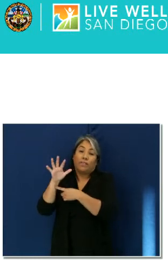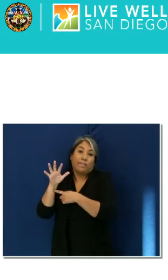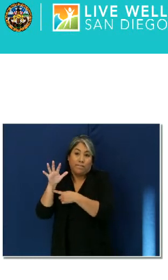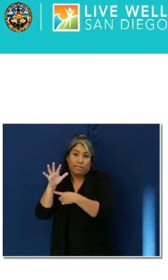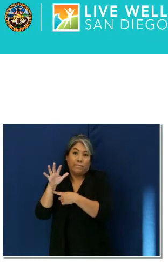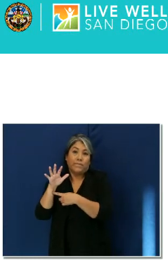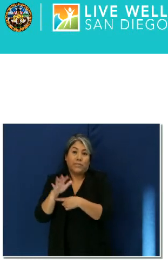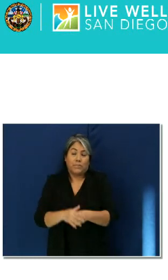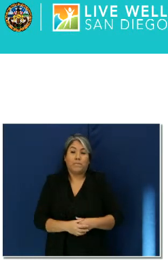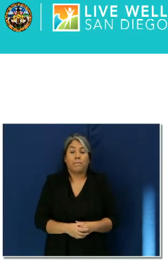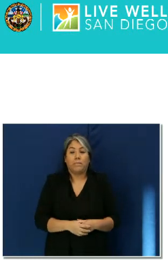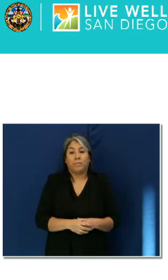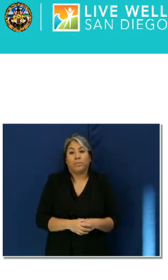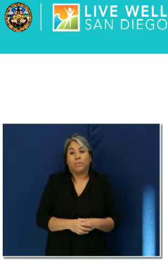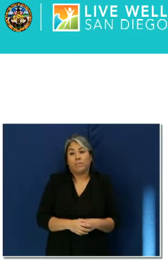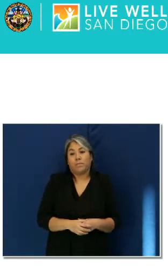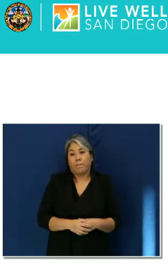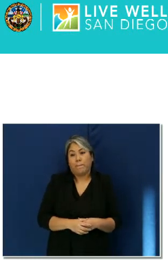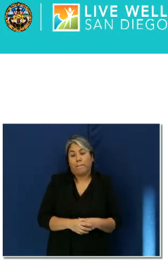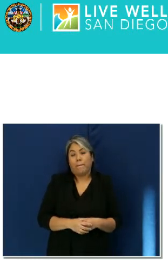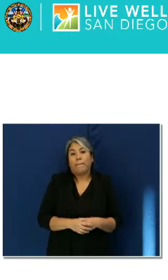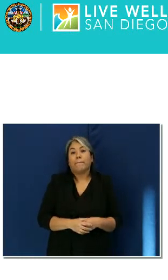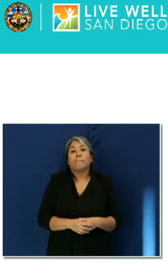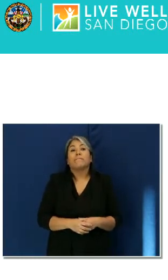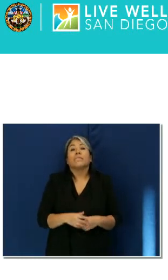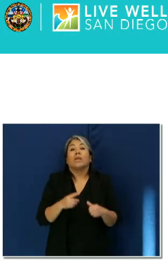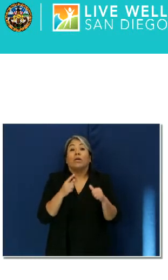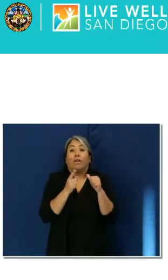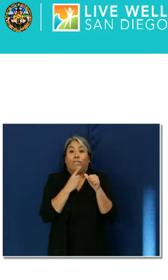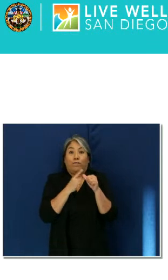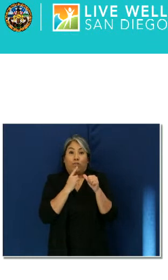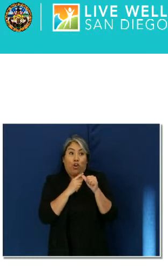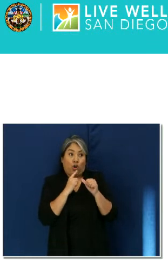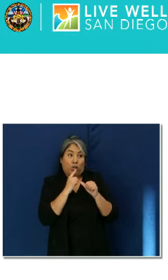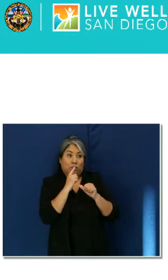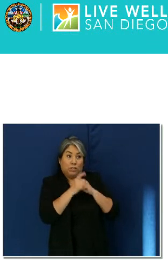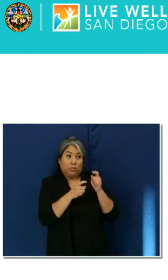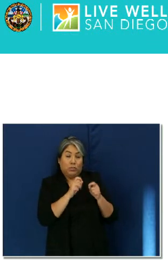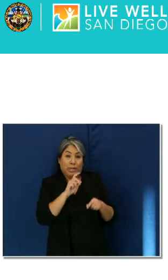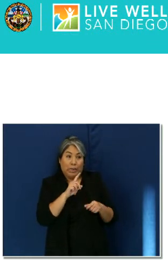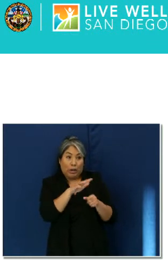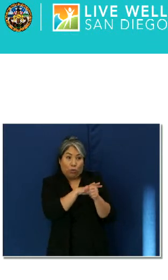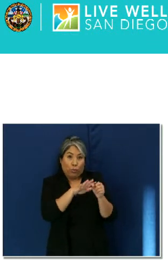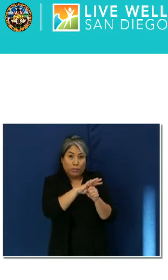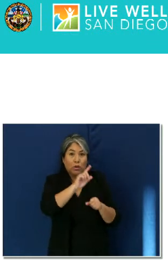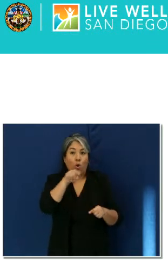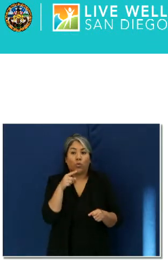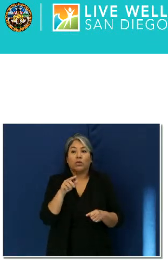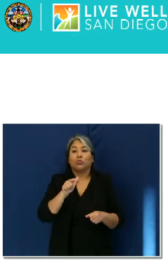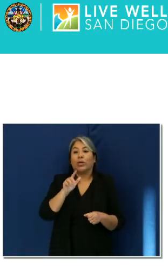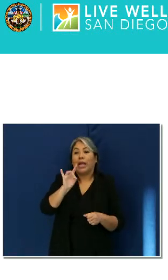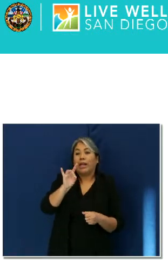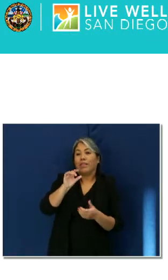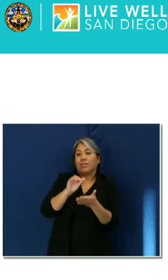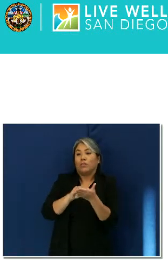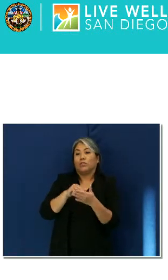39,755. Our first allocation of vaccine to San Diego region is only